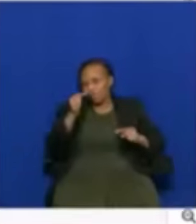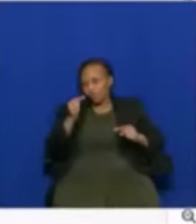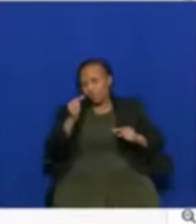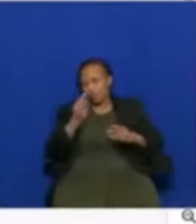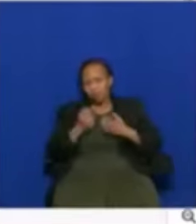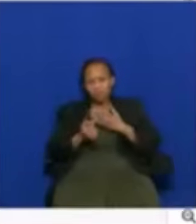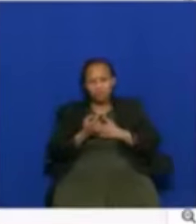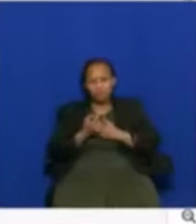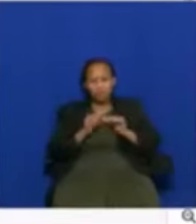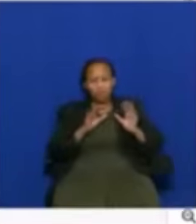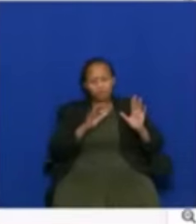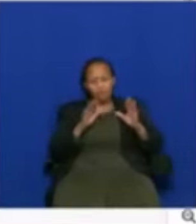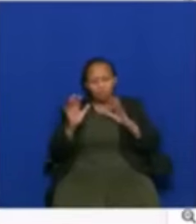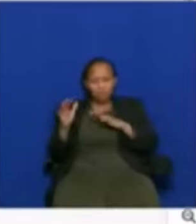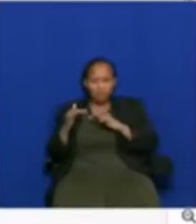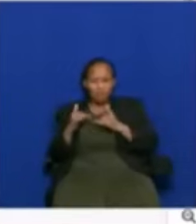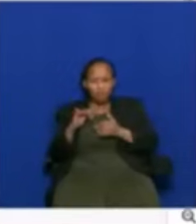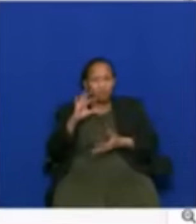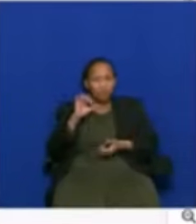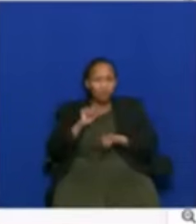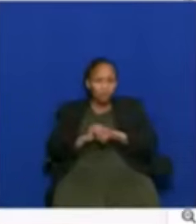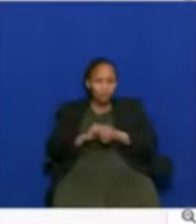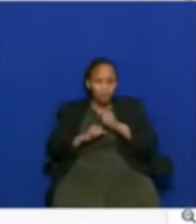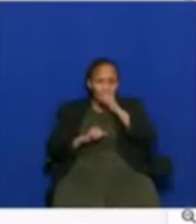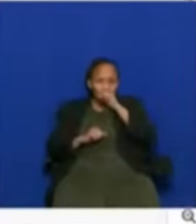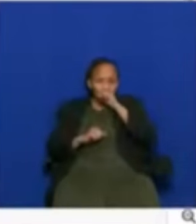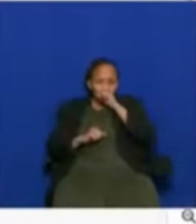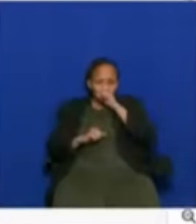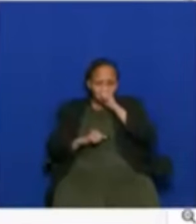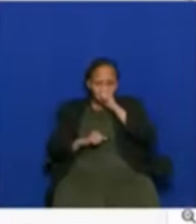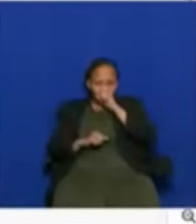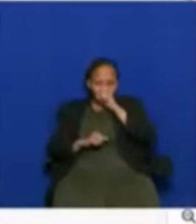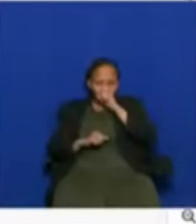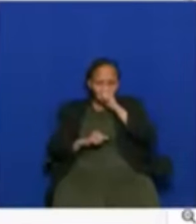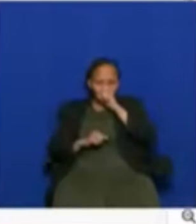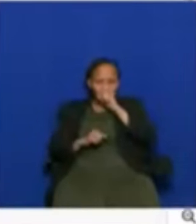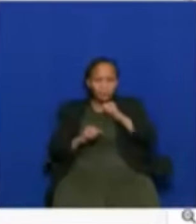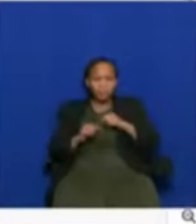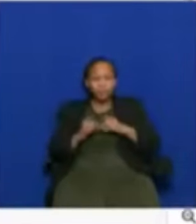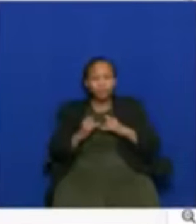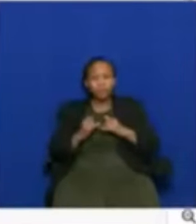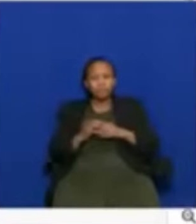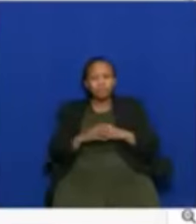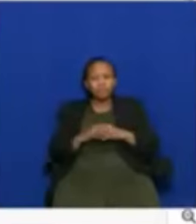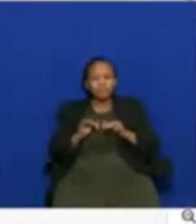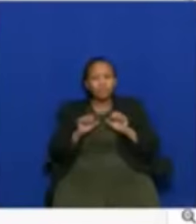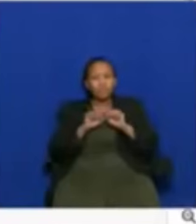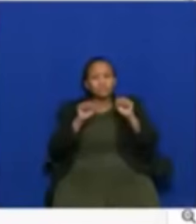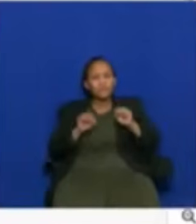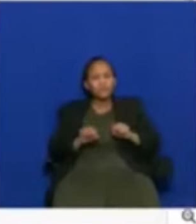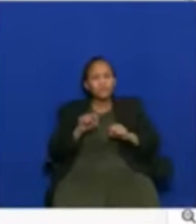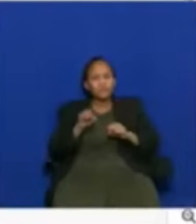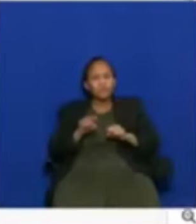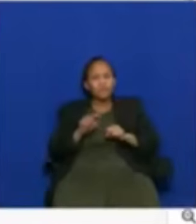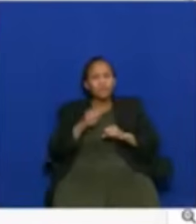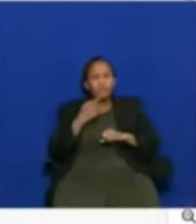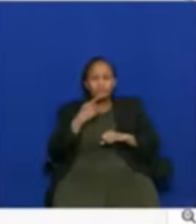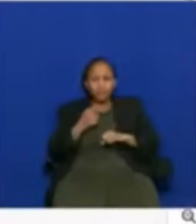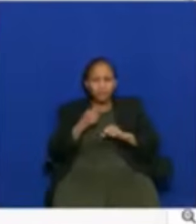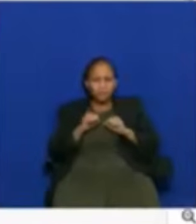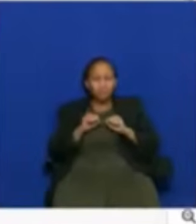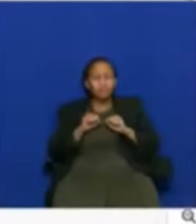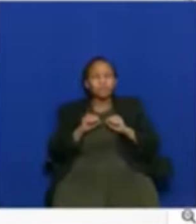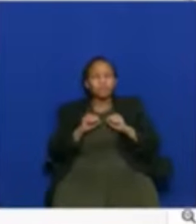conclusion of that paragraph, it notes a key aspect of this system is that the parties define the issues for determination, present